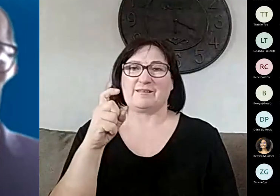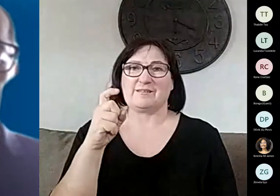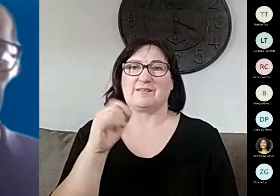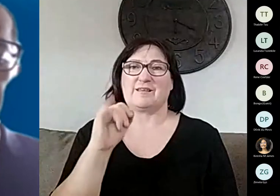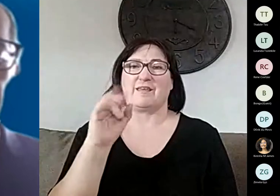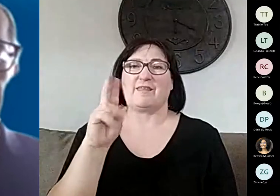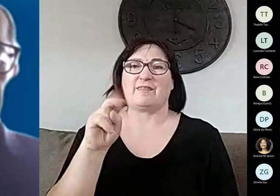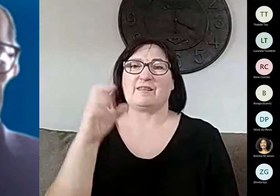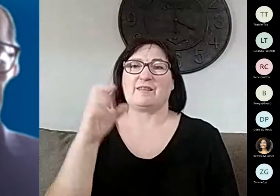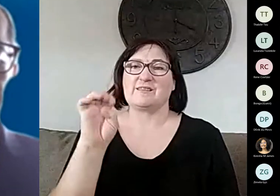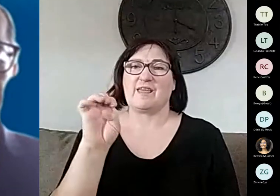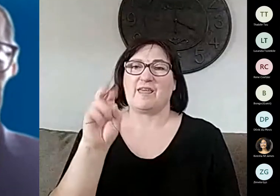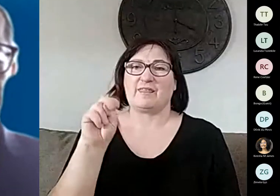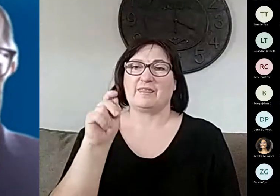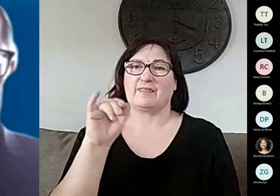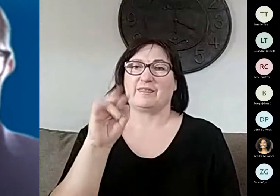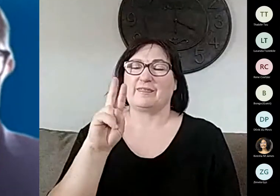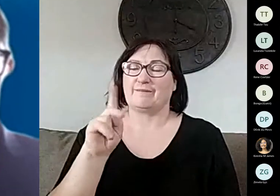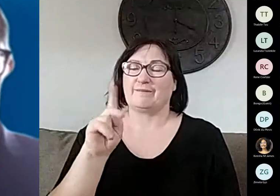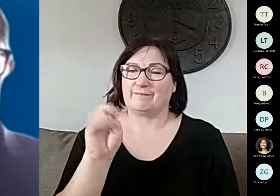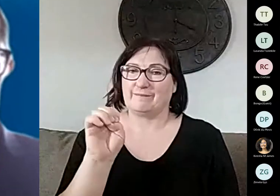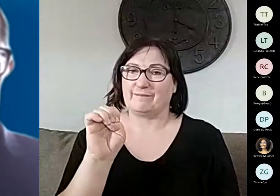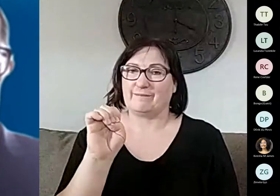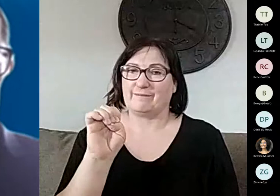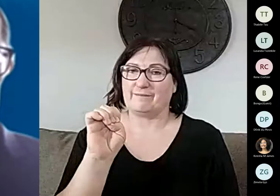with SARS as you grow your business.